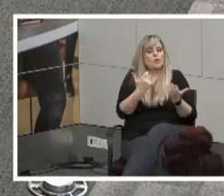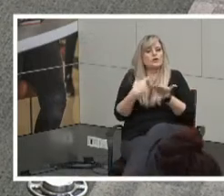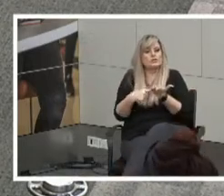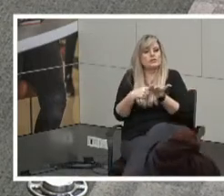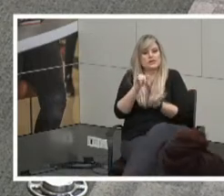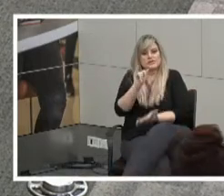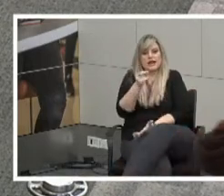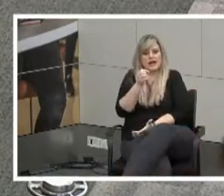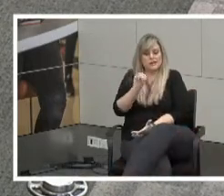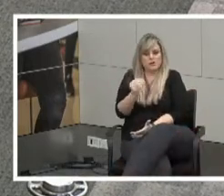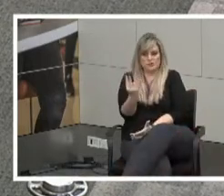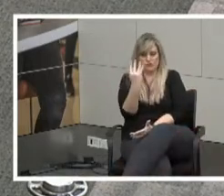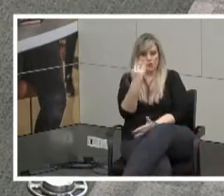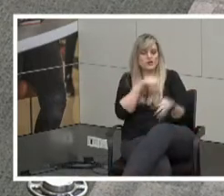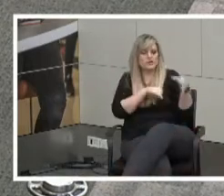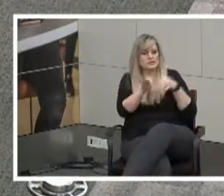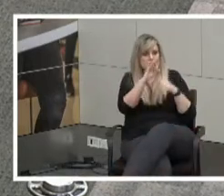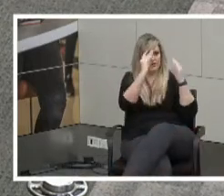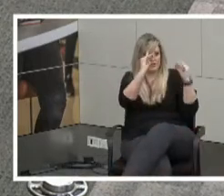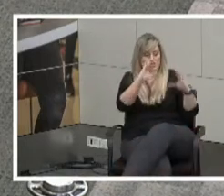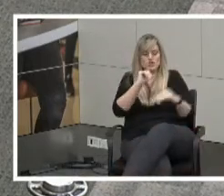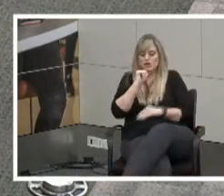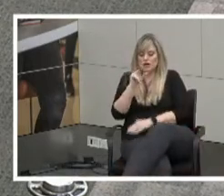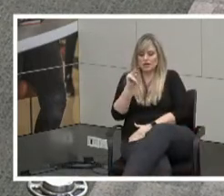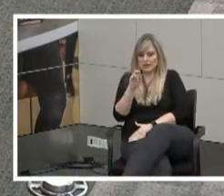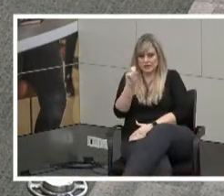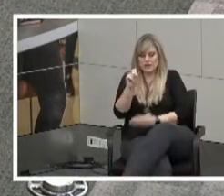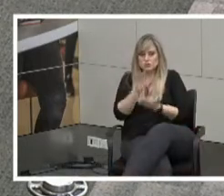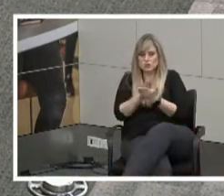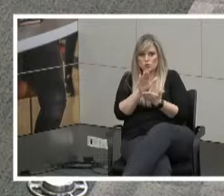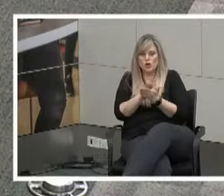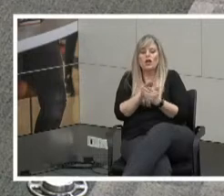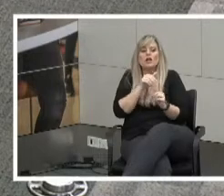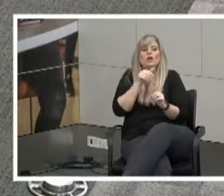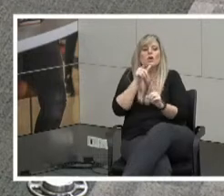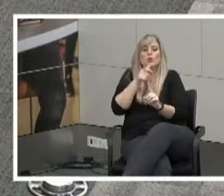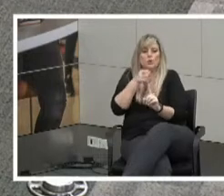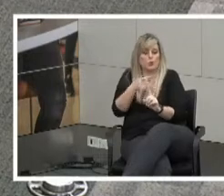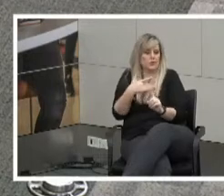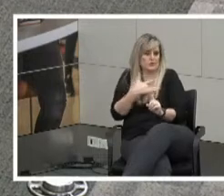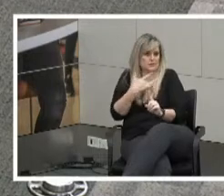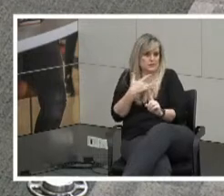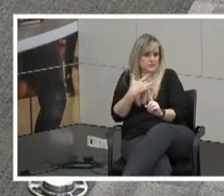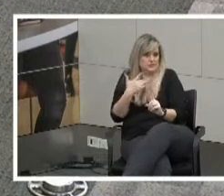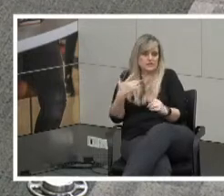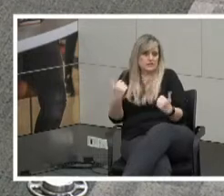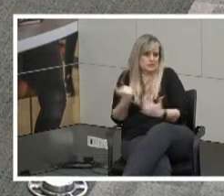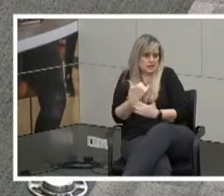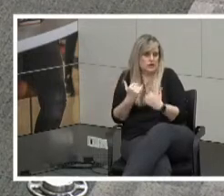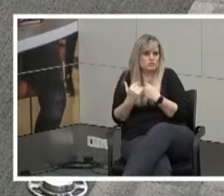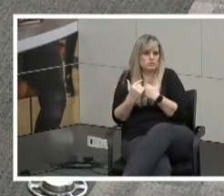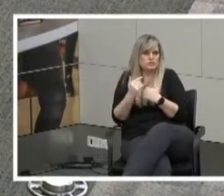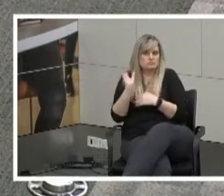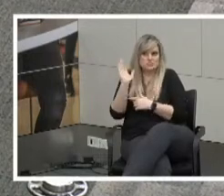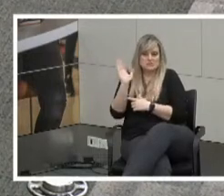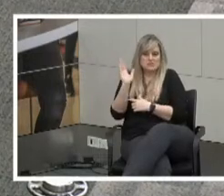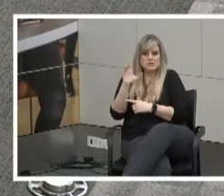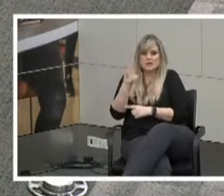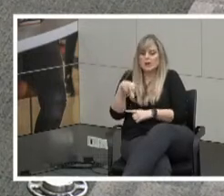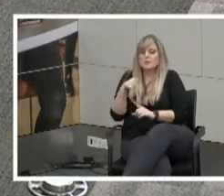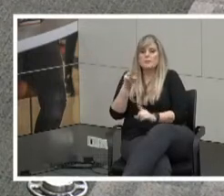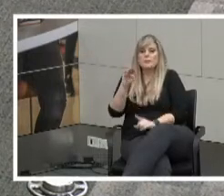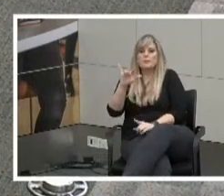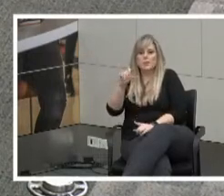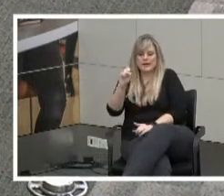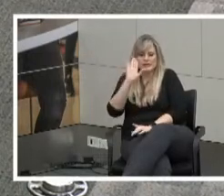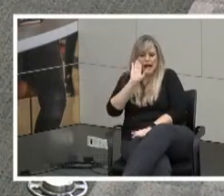um item four on behalf of a teacher at a nones School NES school who fears retaliation Mr miles